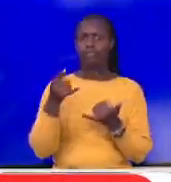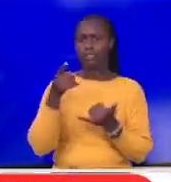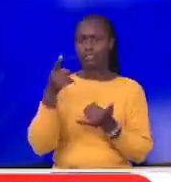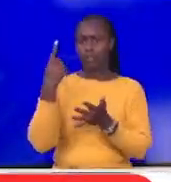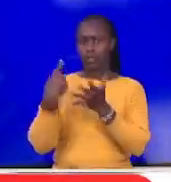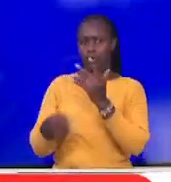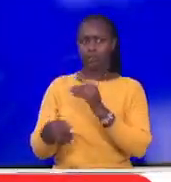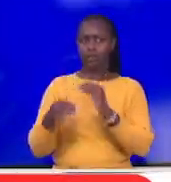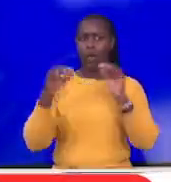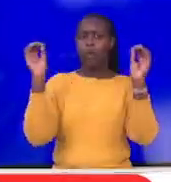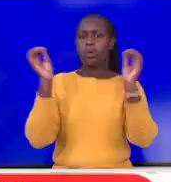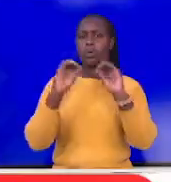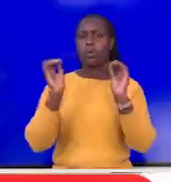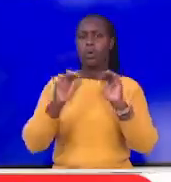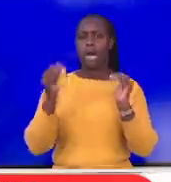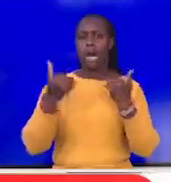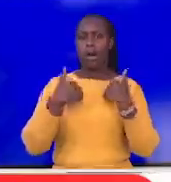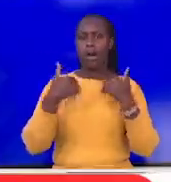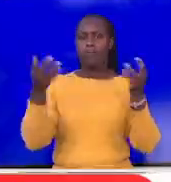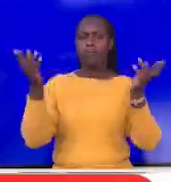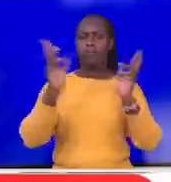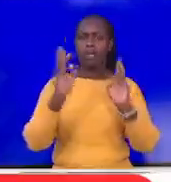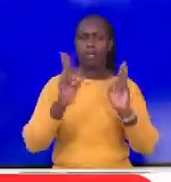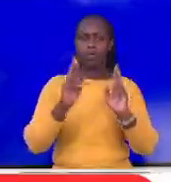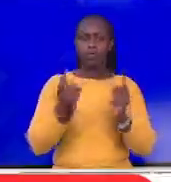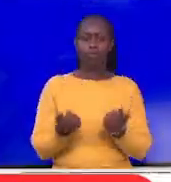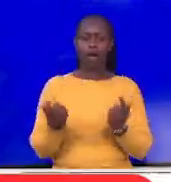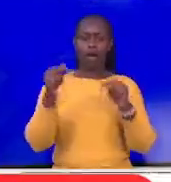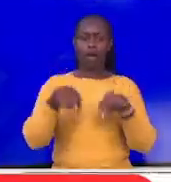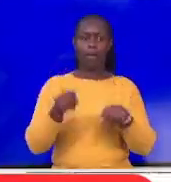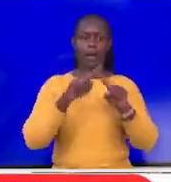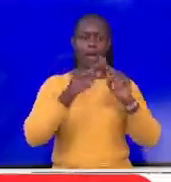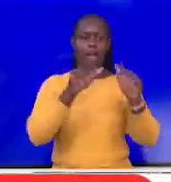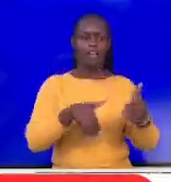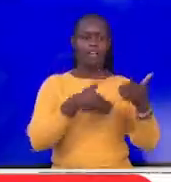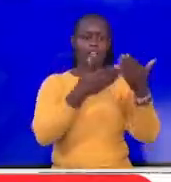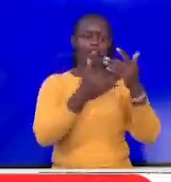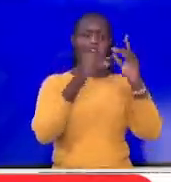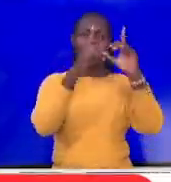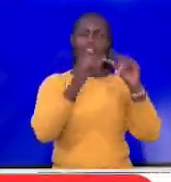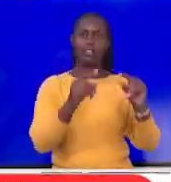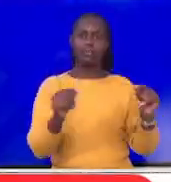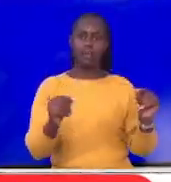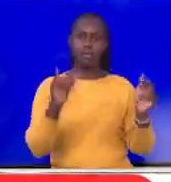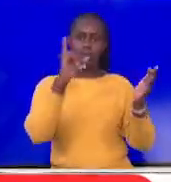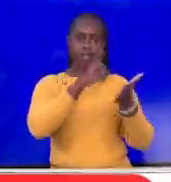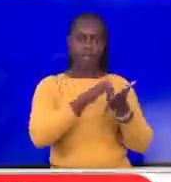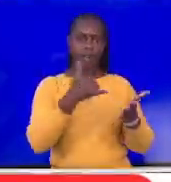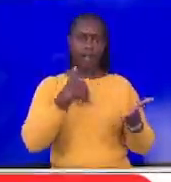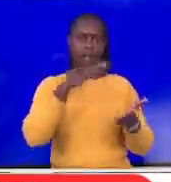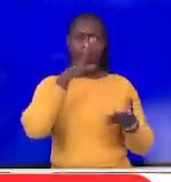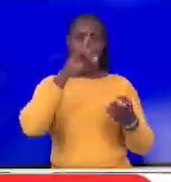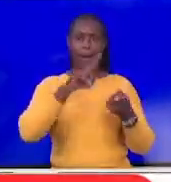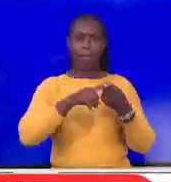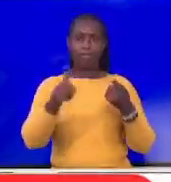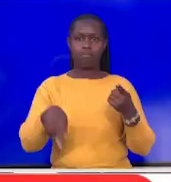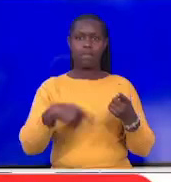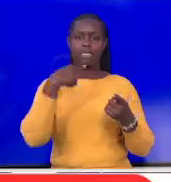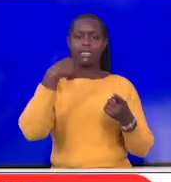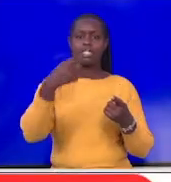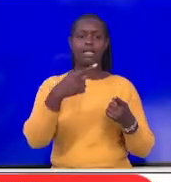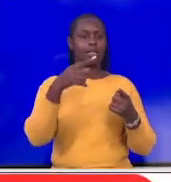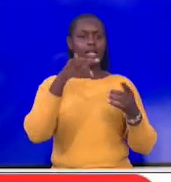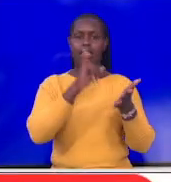that no one had yet to come forth and give a statement. This has, however, been contested by some